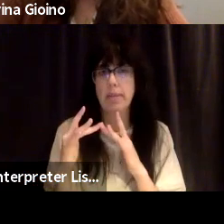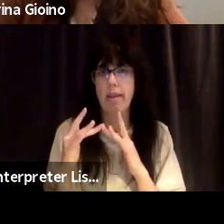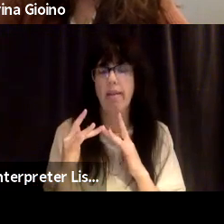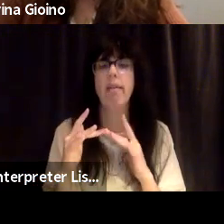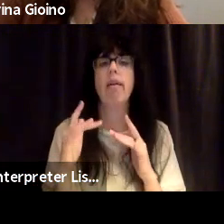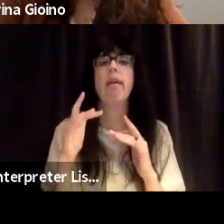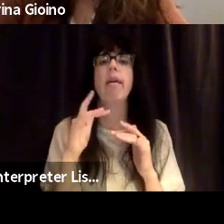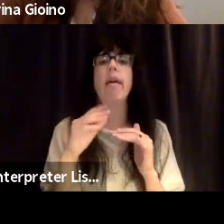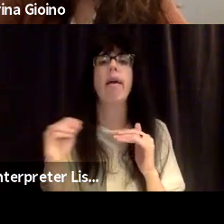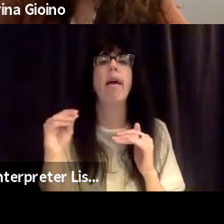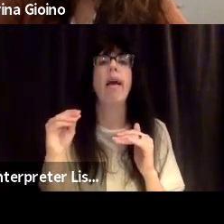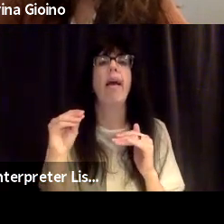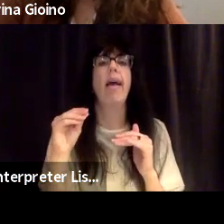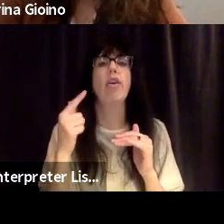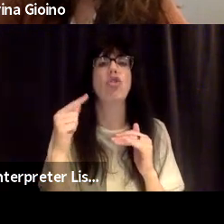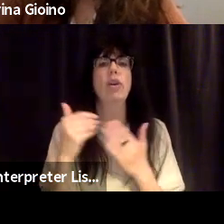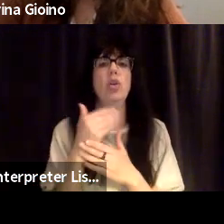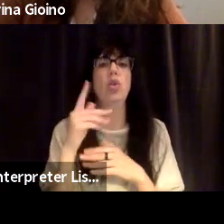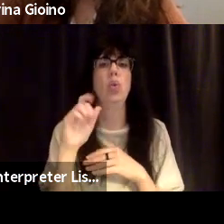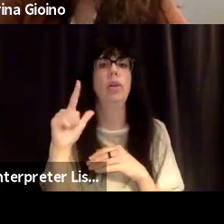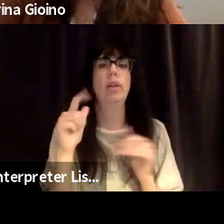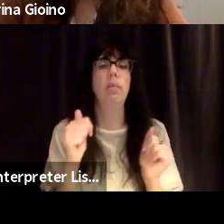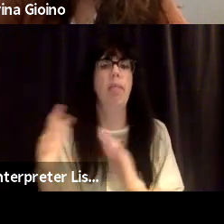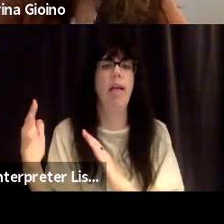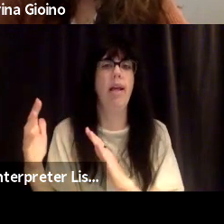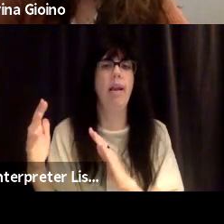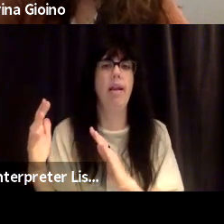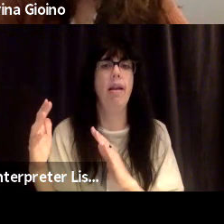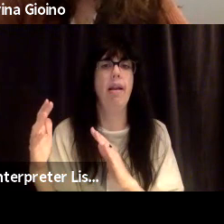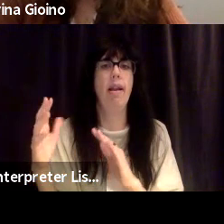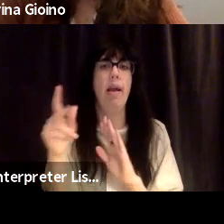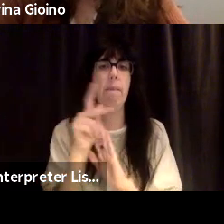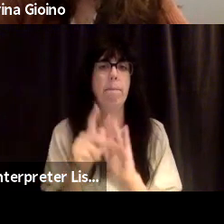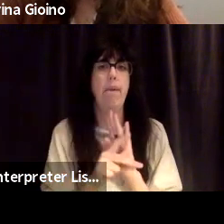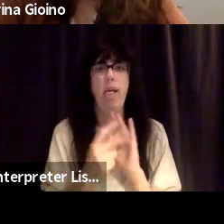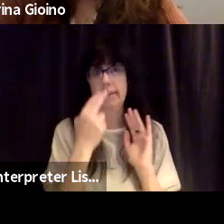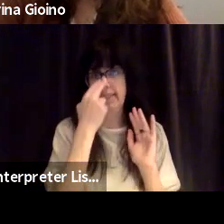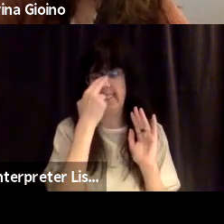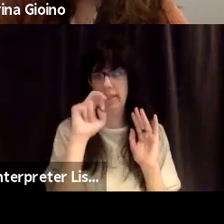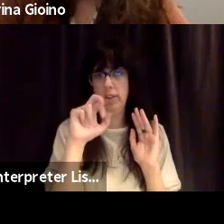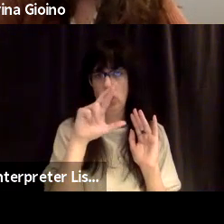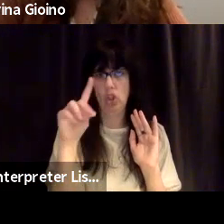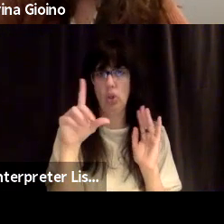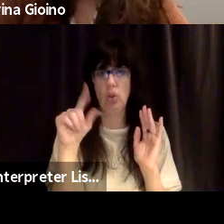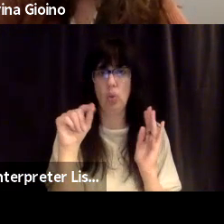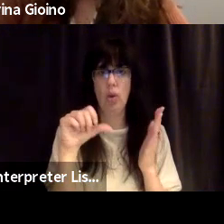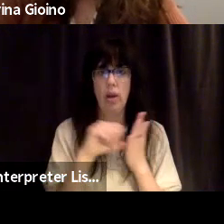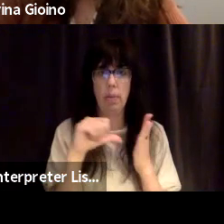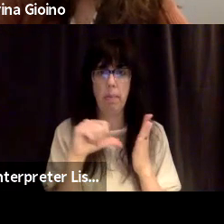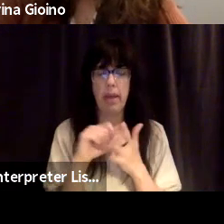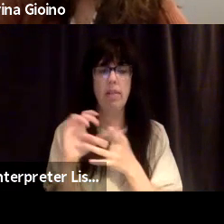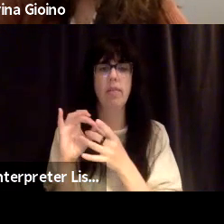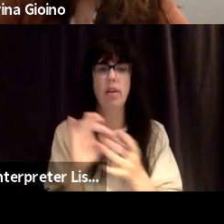cabanforqueens.com. Check out my Green New Deal plan, because I am a big old policy nerd. It's 20 pages of collaborative